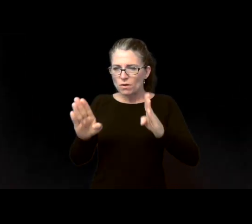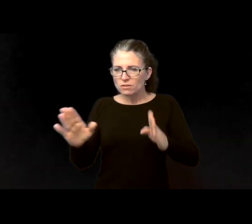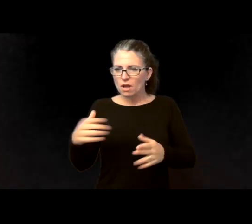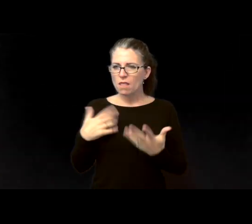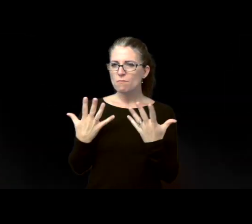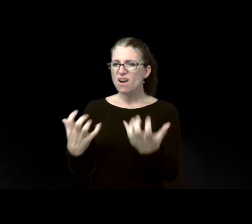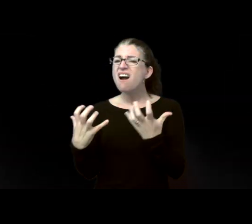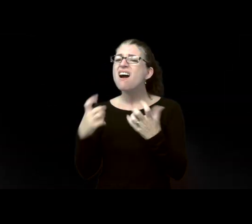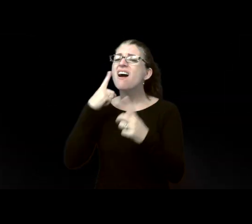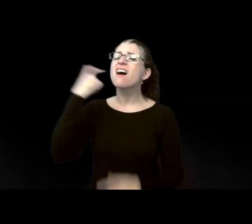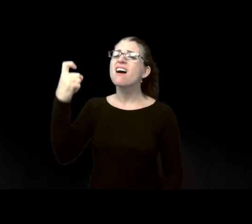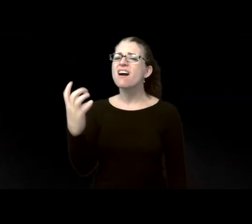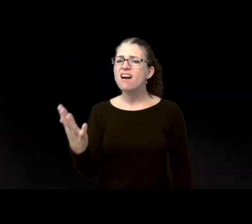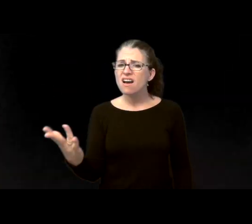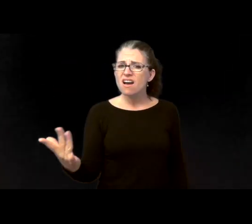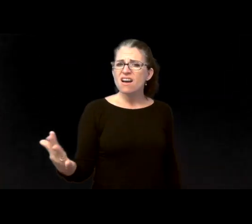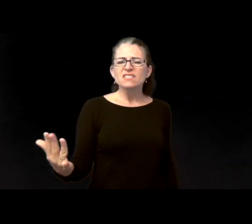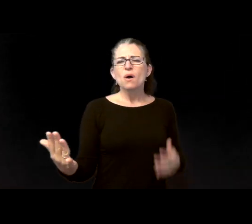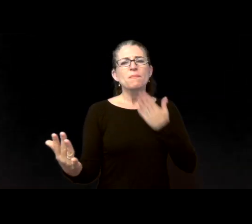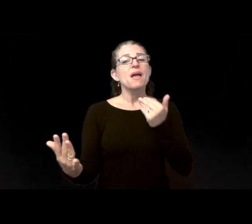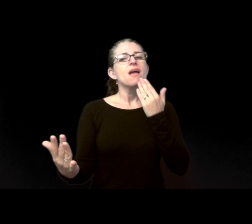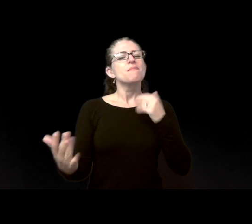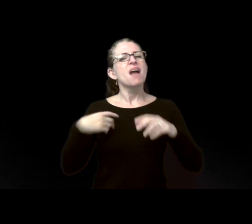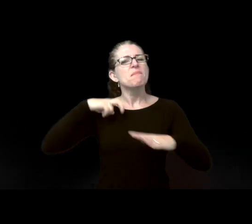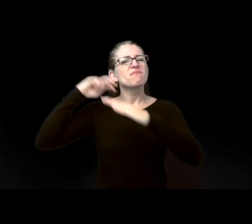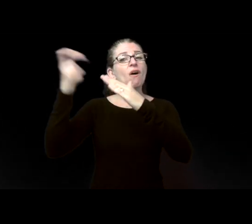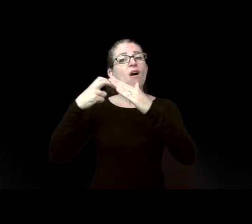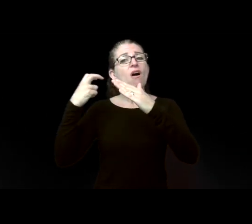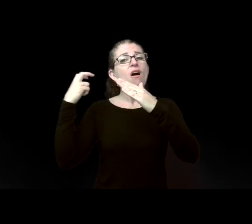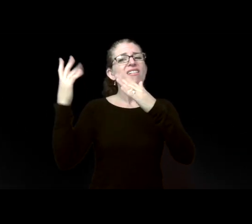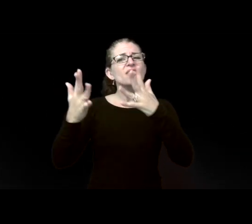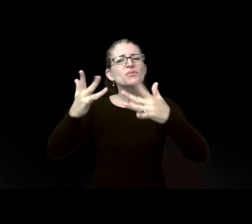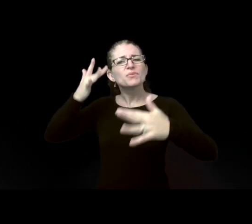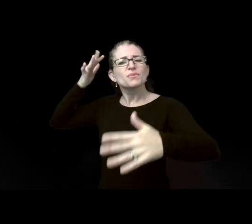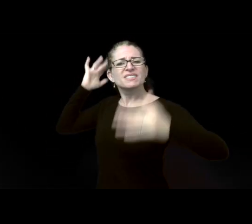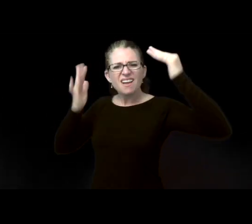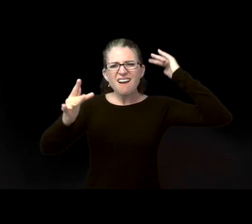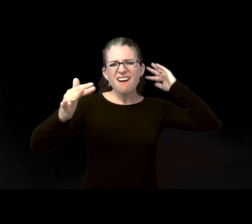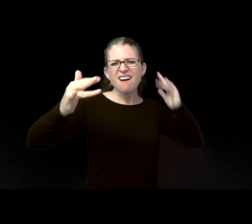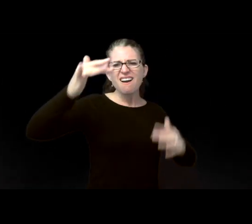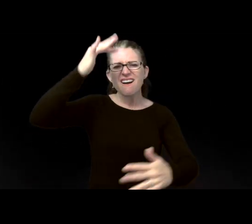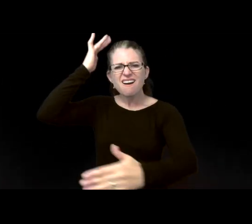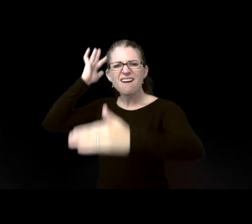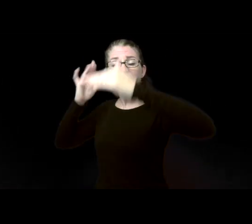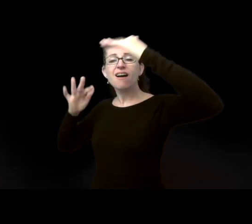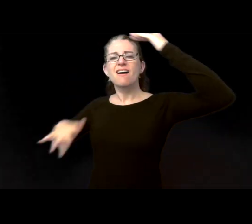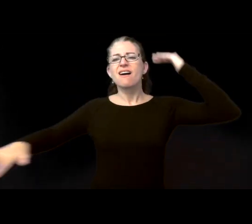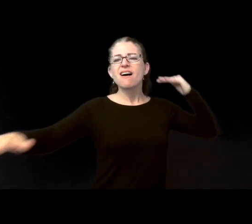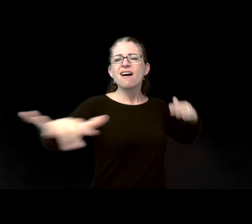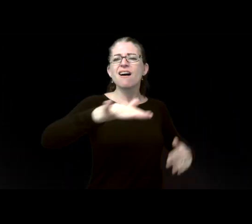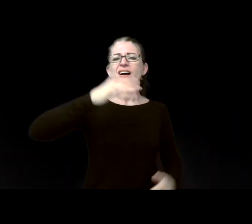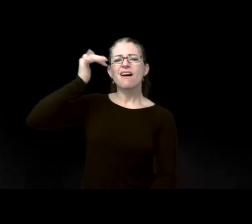I'm focused on the prize. I'm falling, baby, through the sky, I'm